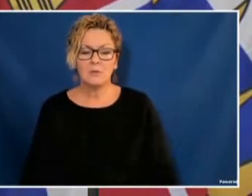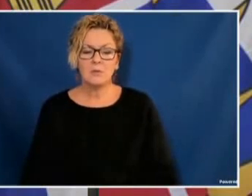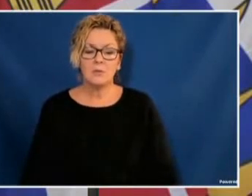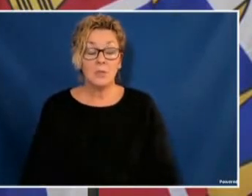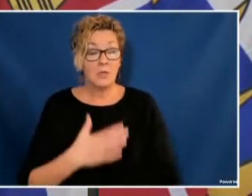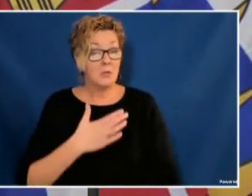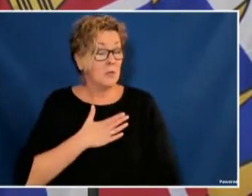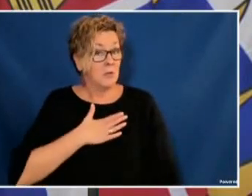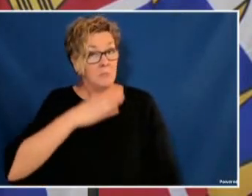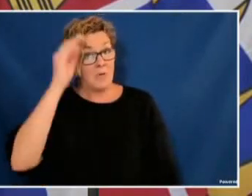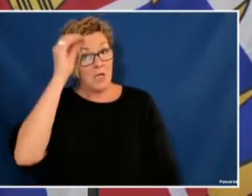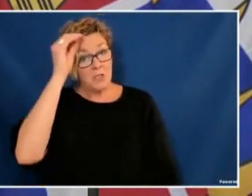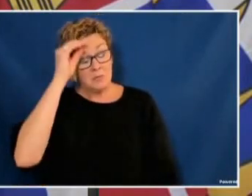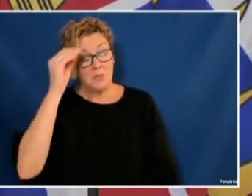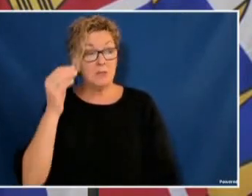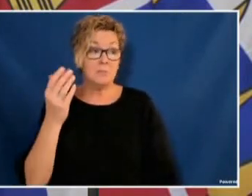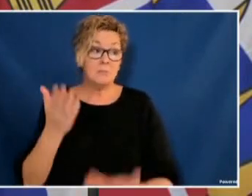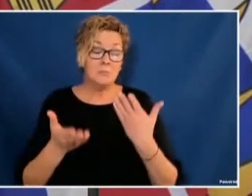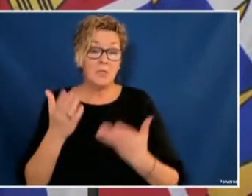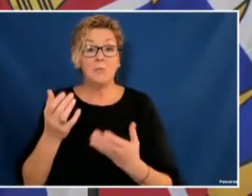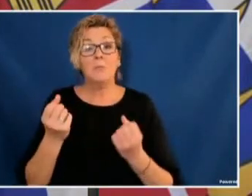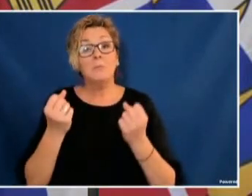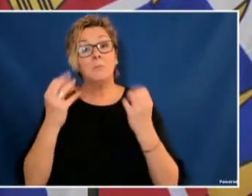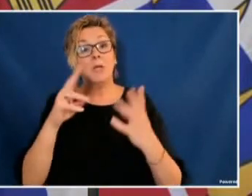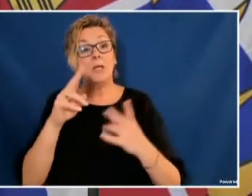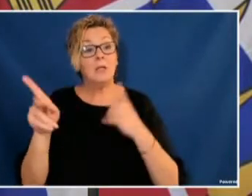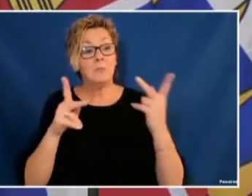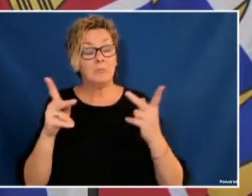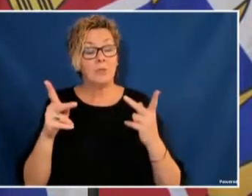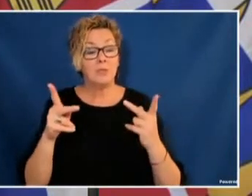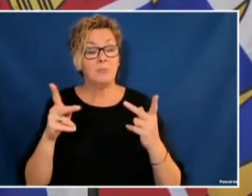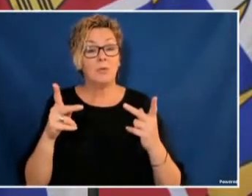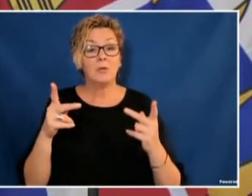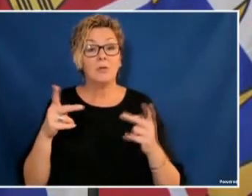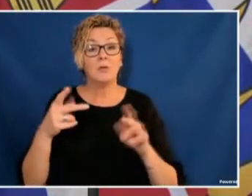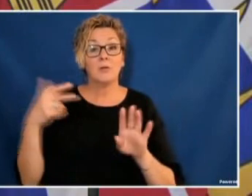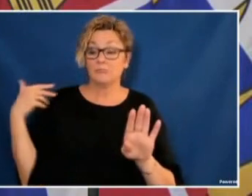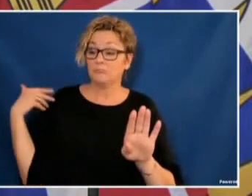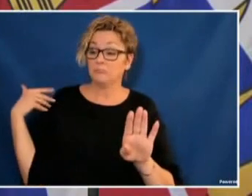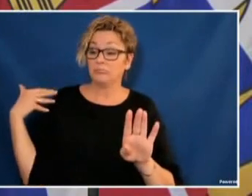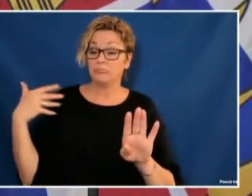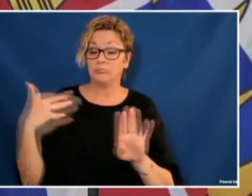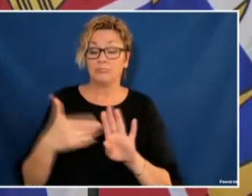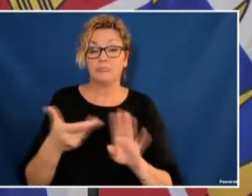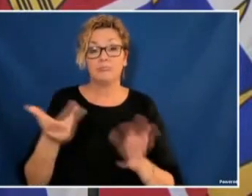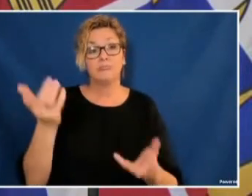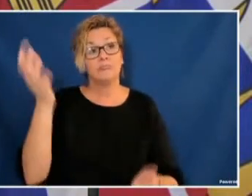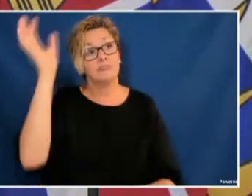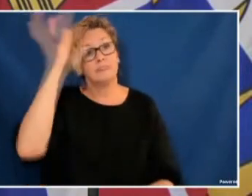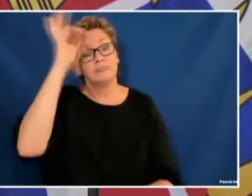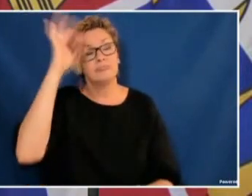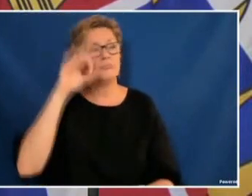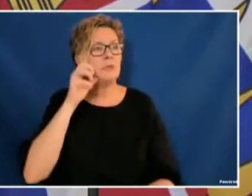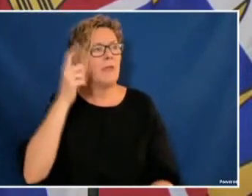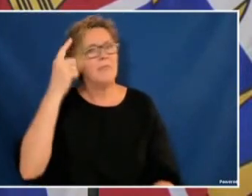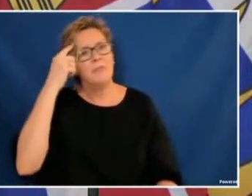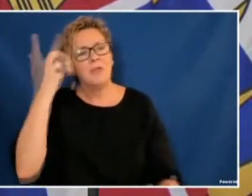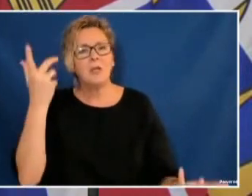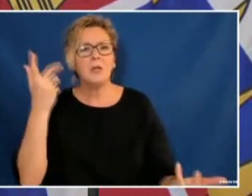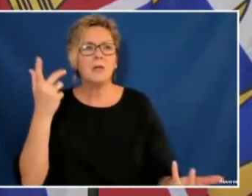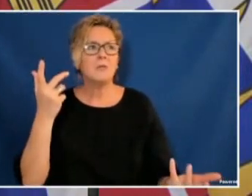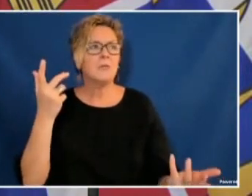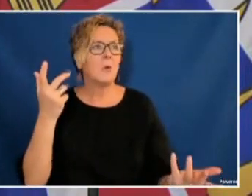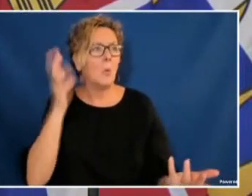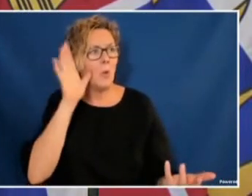feared? And is there anything you can point to which suggests this trajectory won't continue the same steep ascent into December?